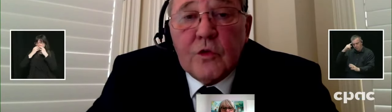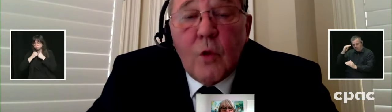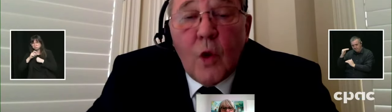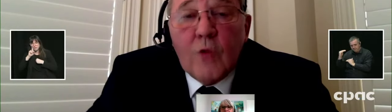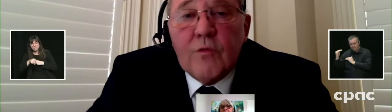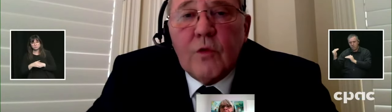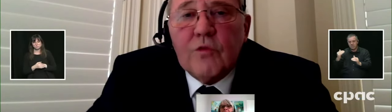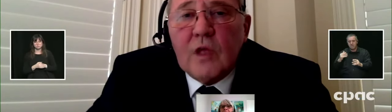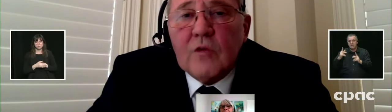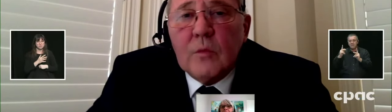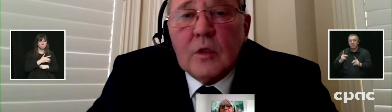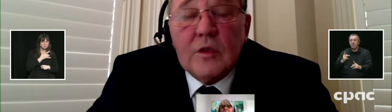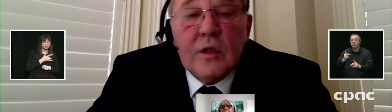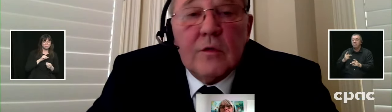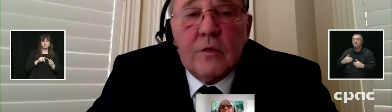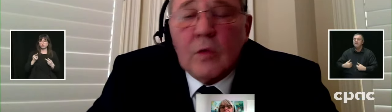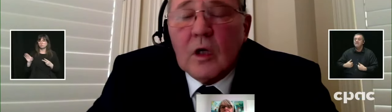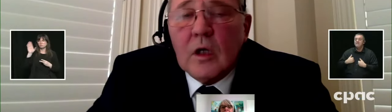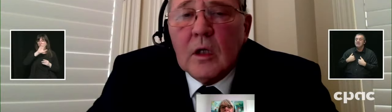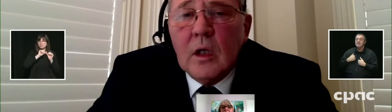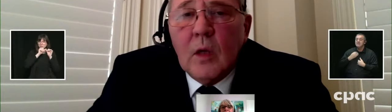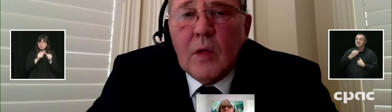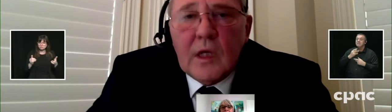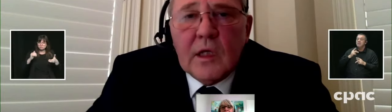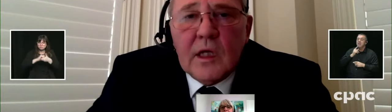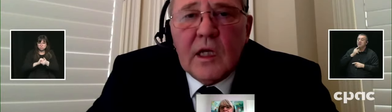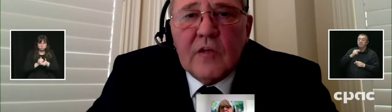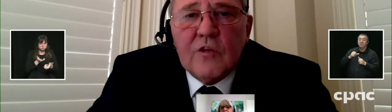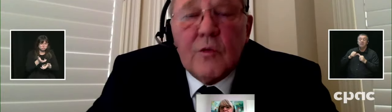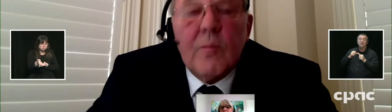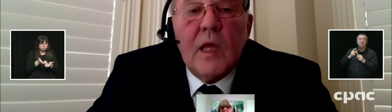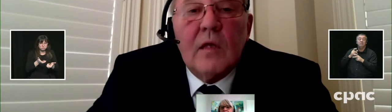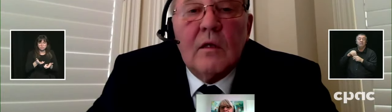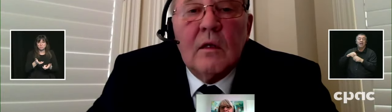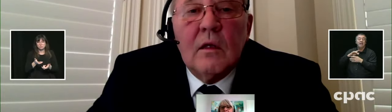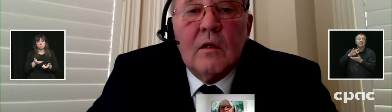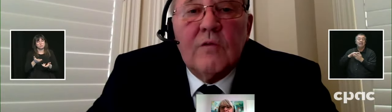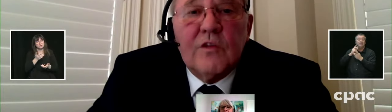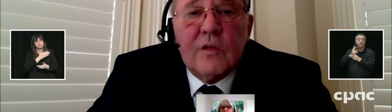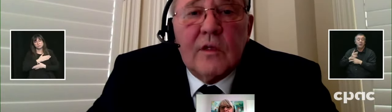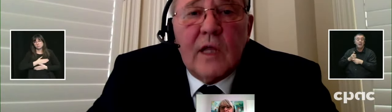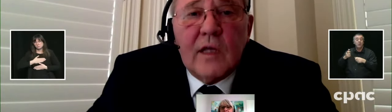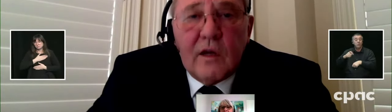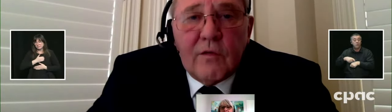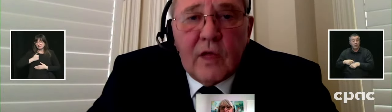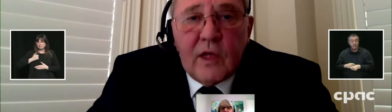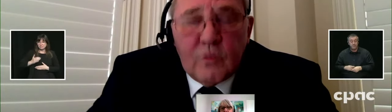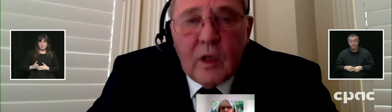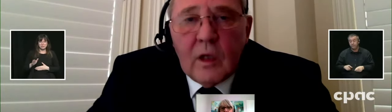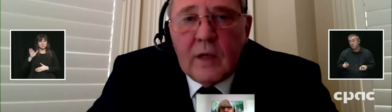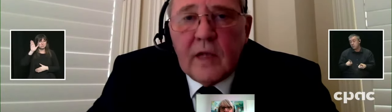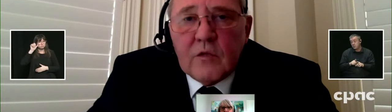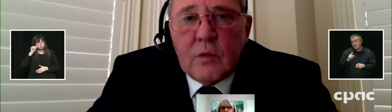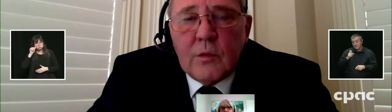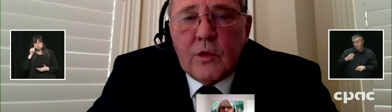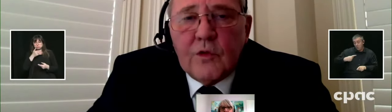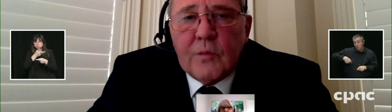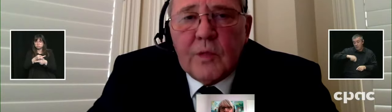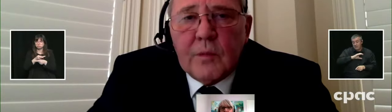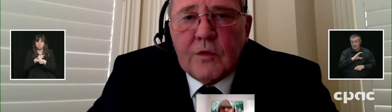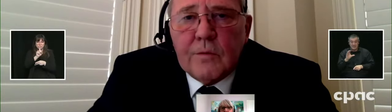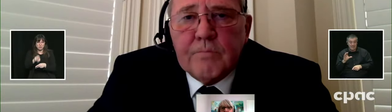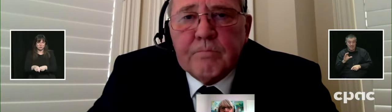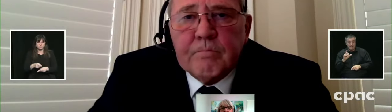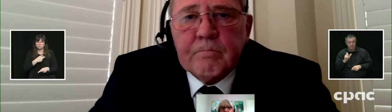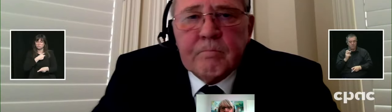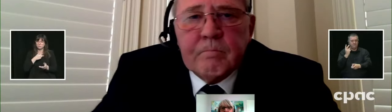partners to do all of those things, and we'll continue to work hard. We need Canadians to remain vigilant and careful as well, and that's what we're urging